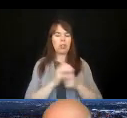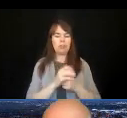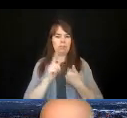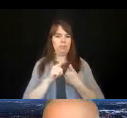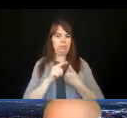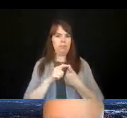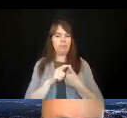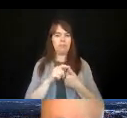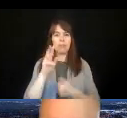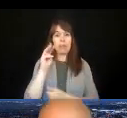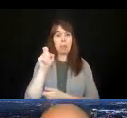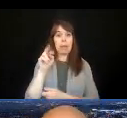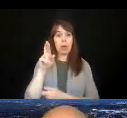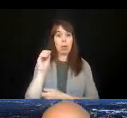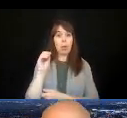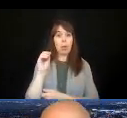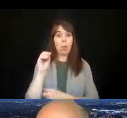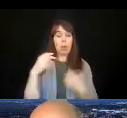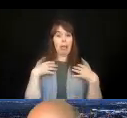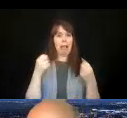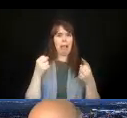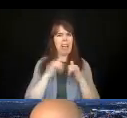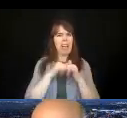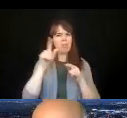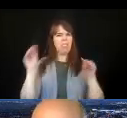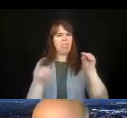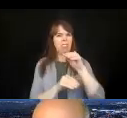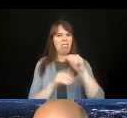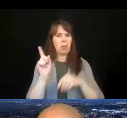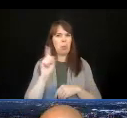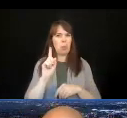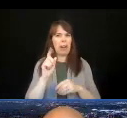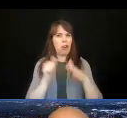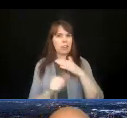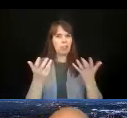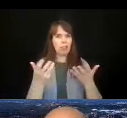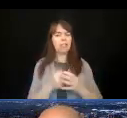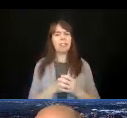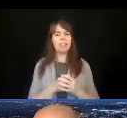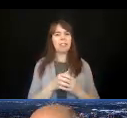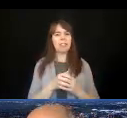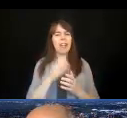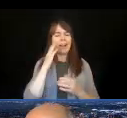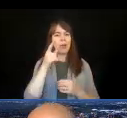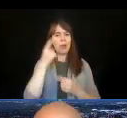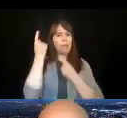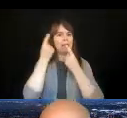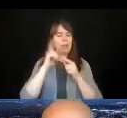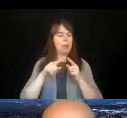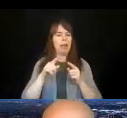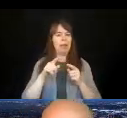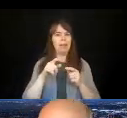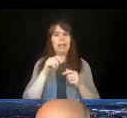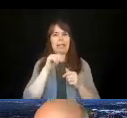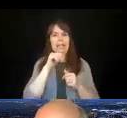does Metro Health branding fit into this branding scheme? I know you've thought about that, but you didn't share that level of